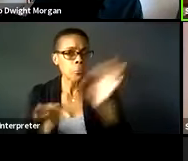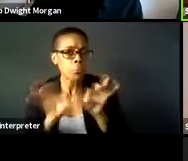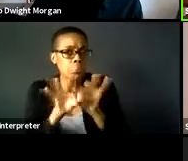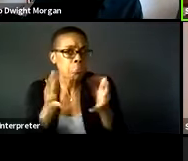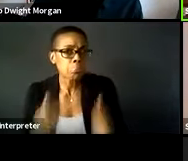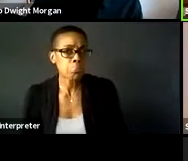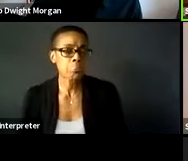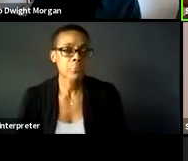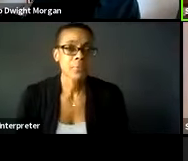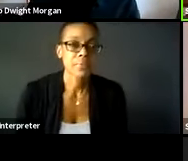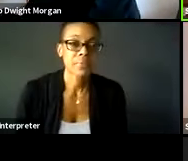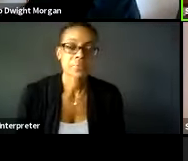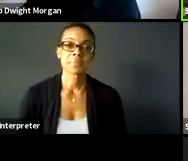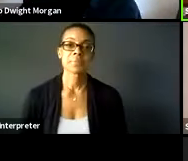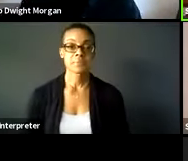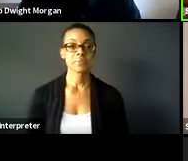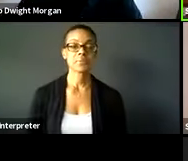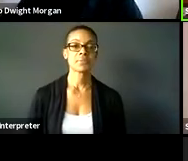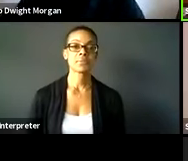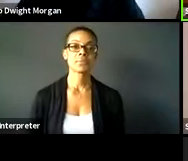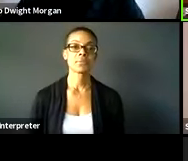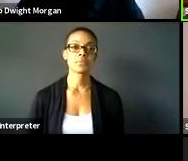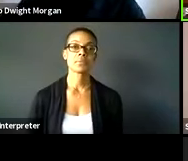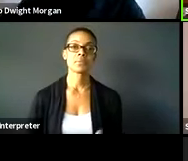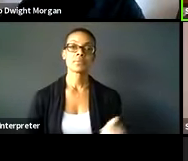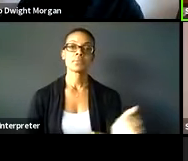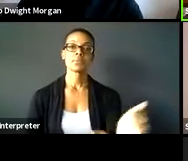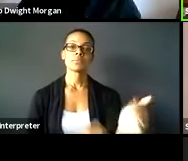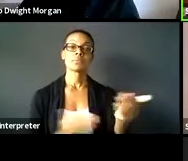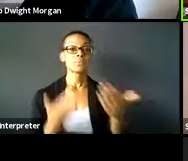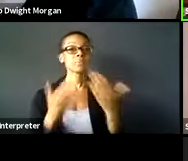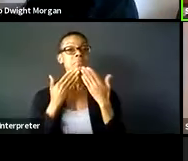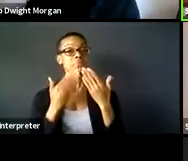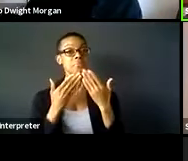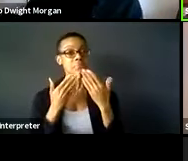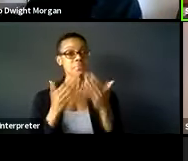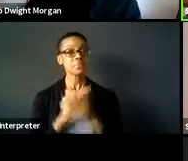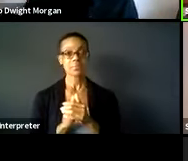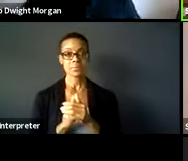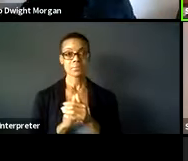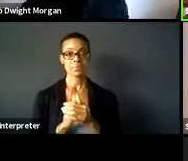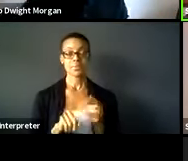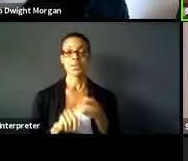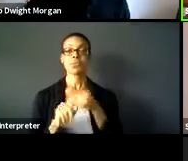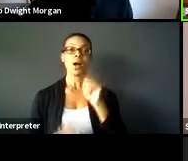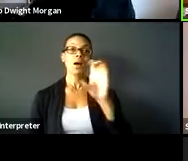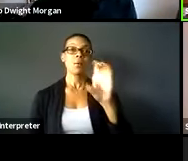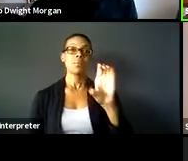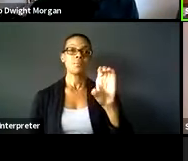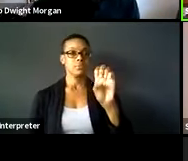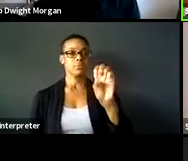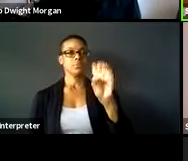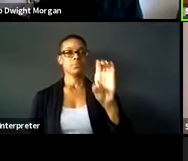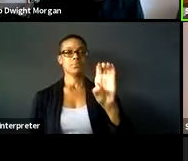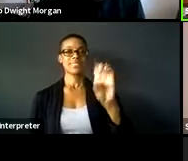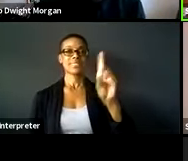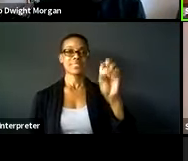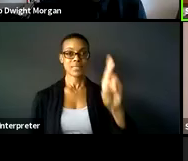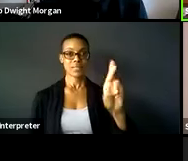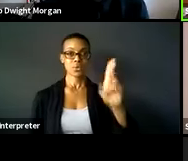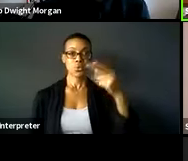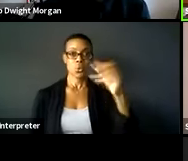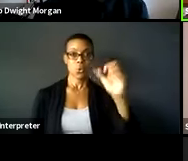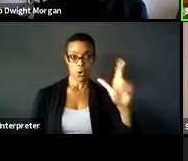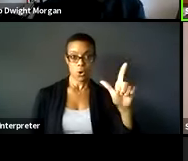Thank you. I'm actually now speaking from City of Victoria, the City Hall. And when we speak about